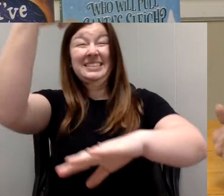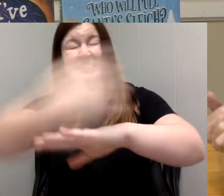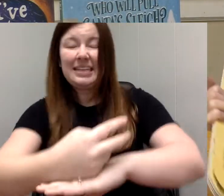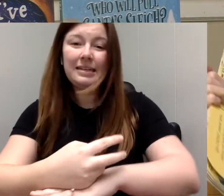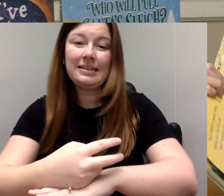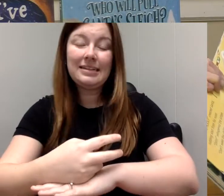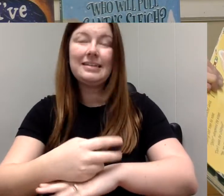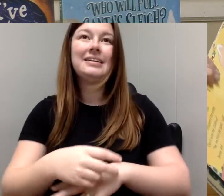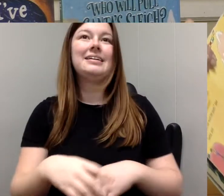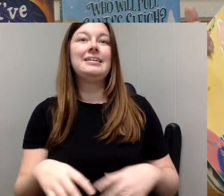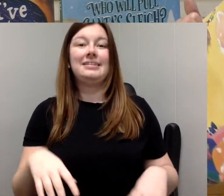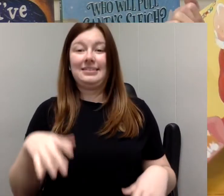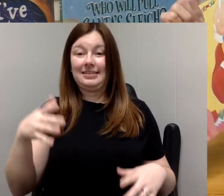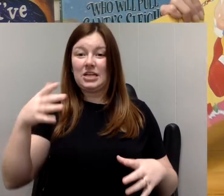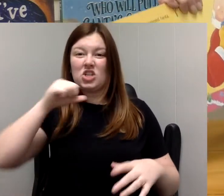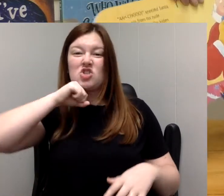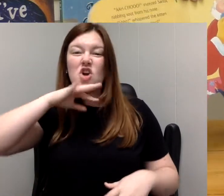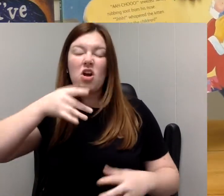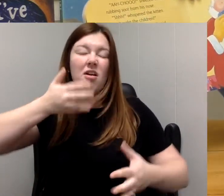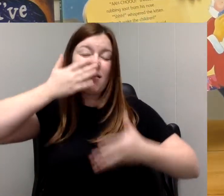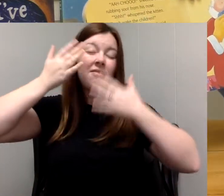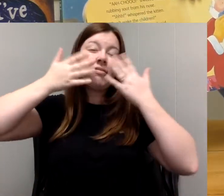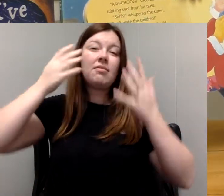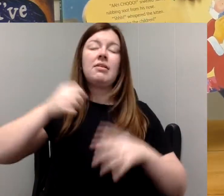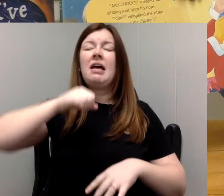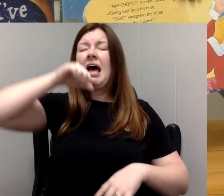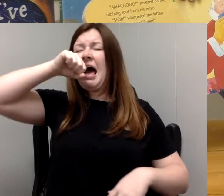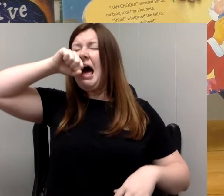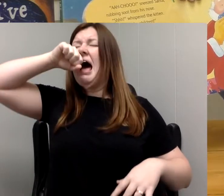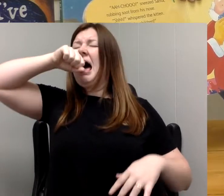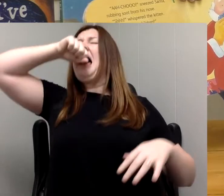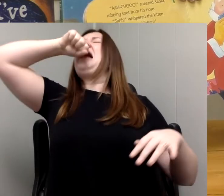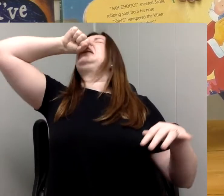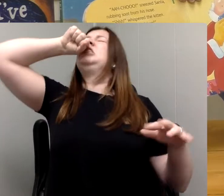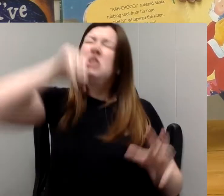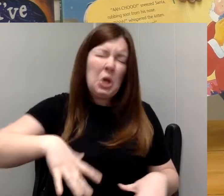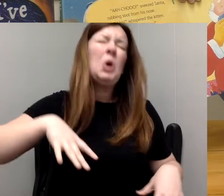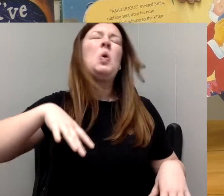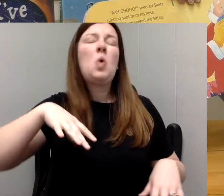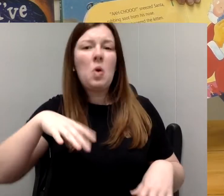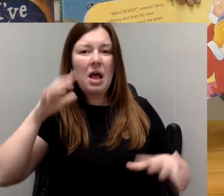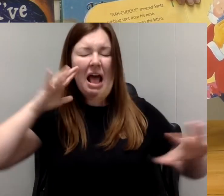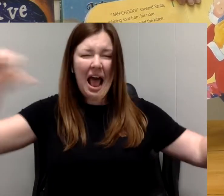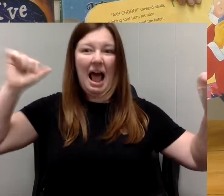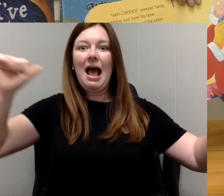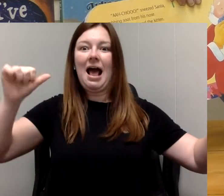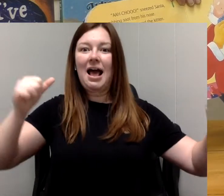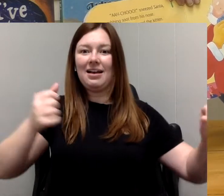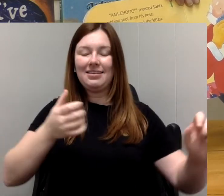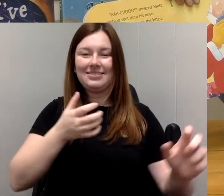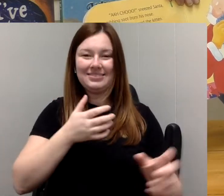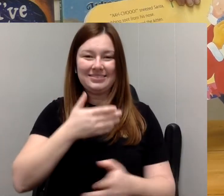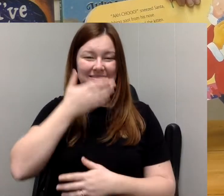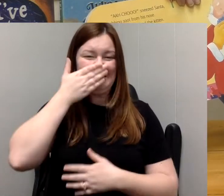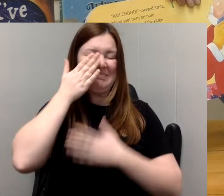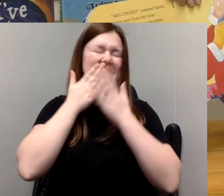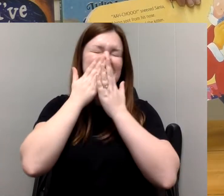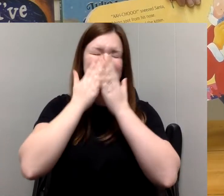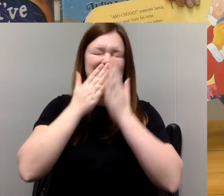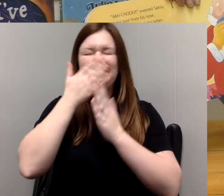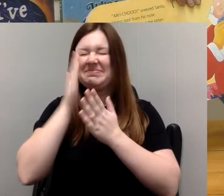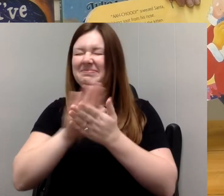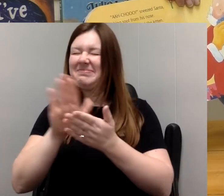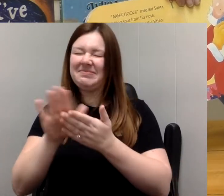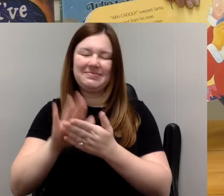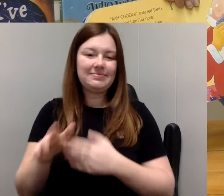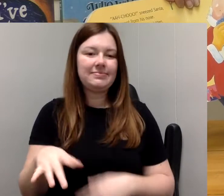Ha, ha, ha, ha, choo! Sneezed Santa, rubbing soot from his nose. Shh, whispered the kitten.